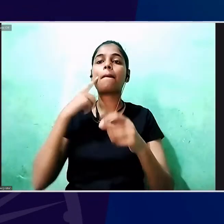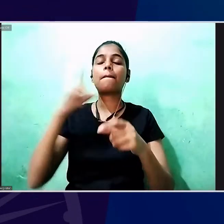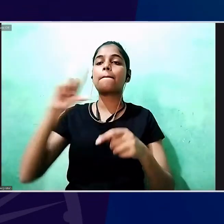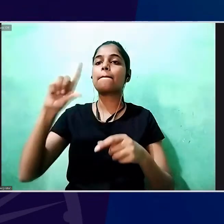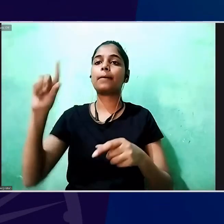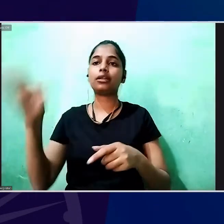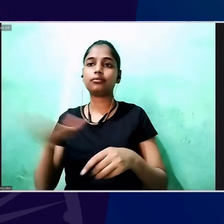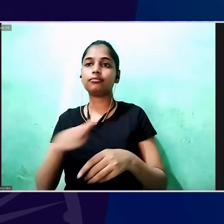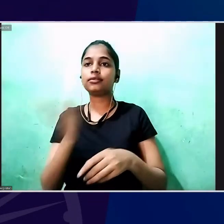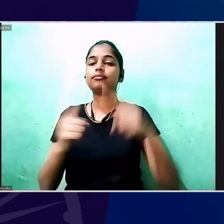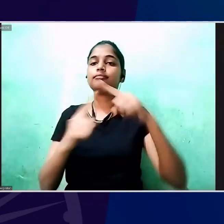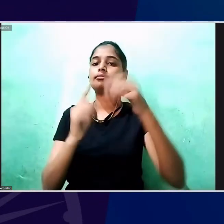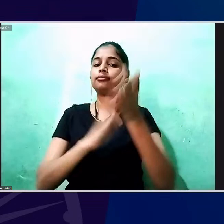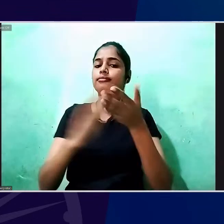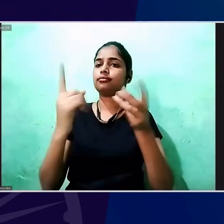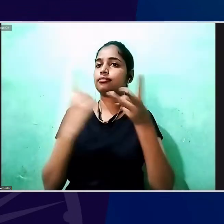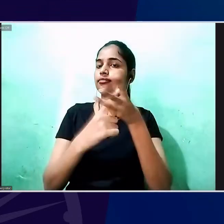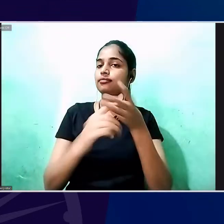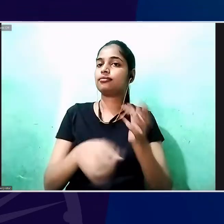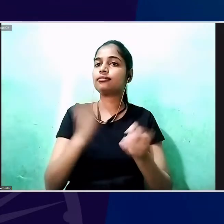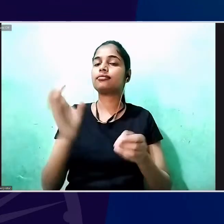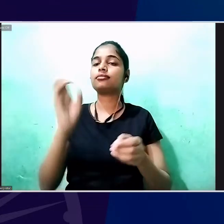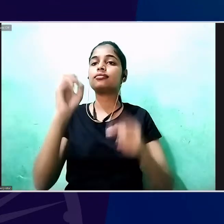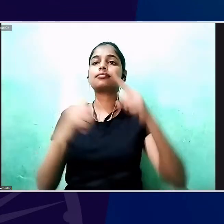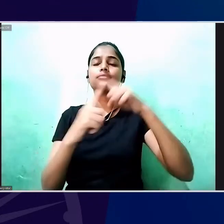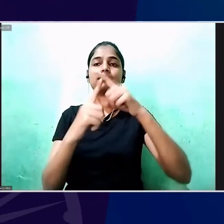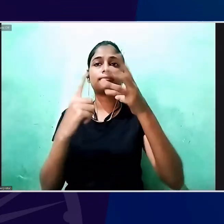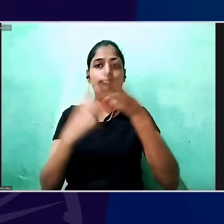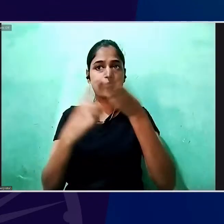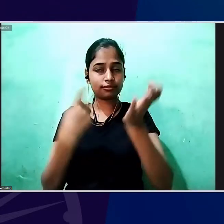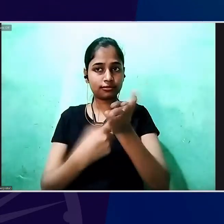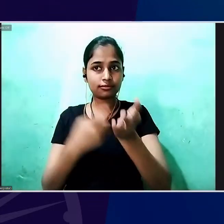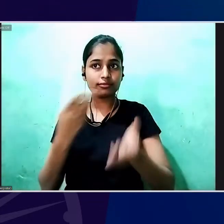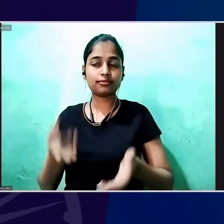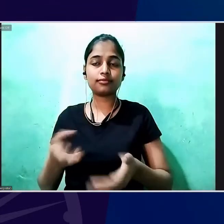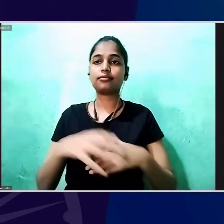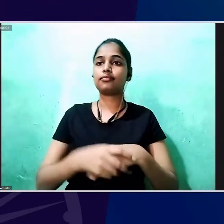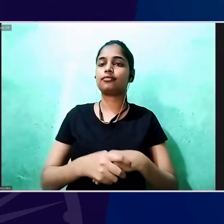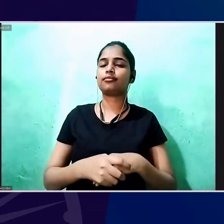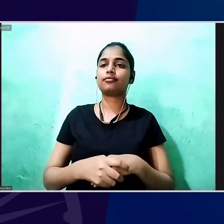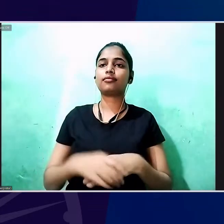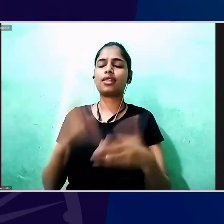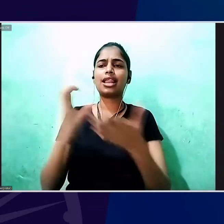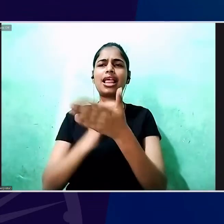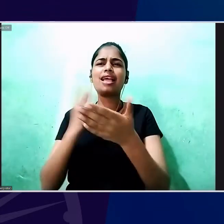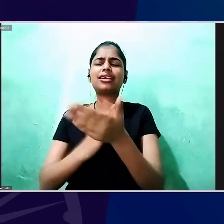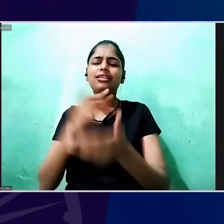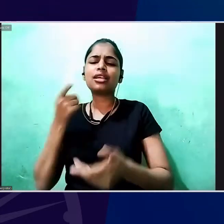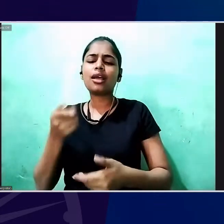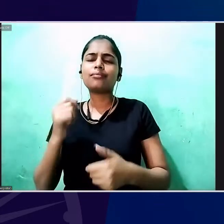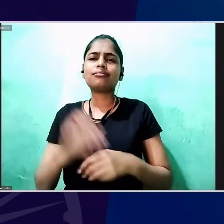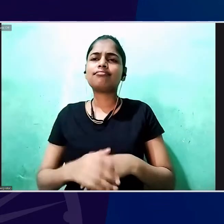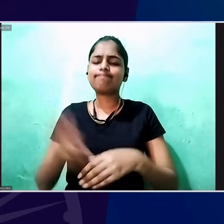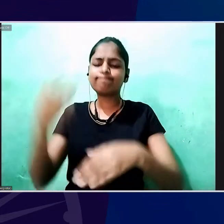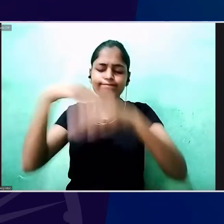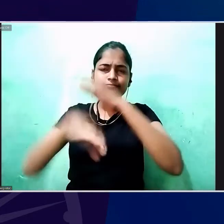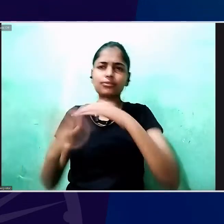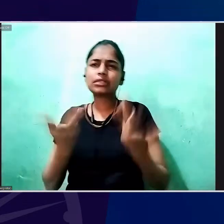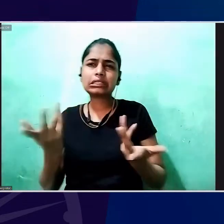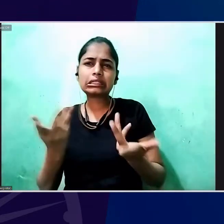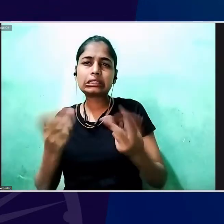welcome. Today we'll talk about the chapter Miibil the Ottar. The story is about